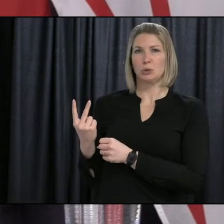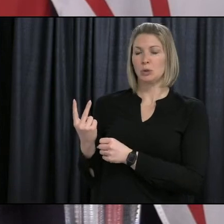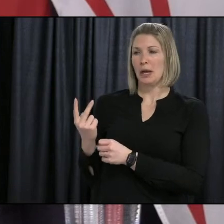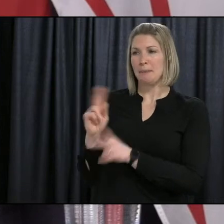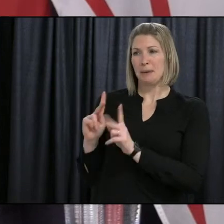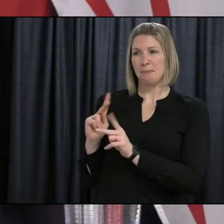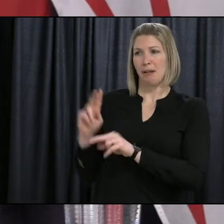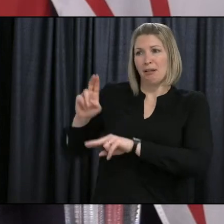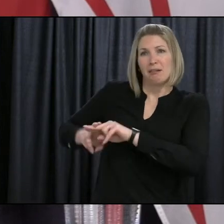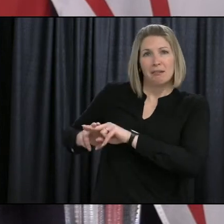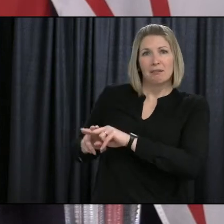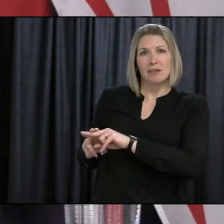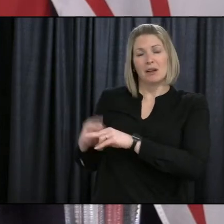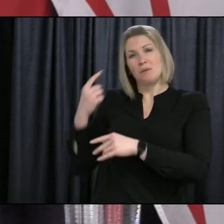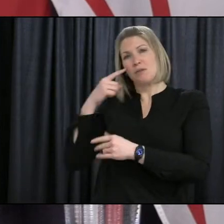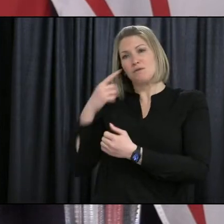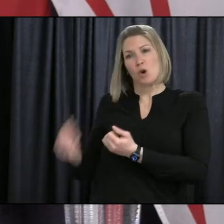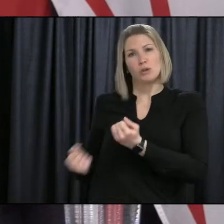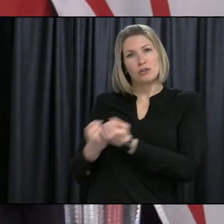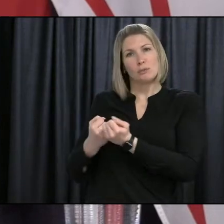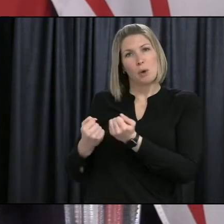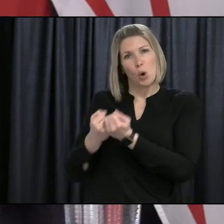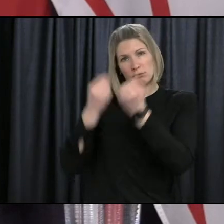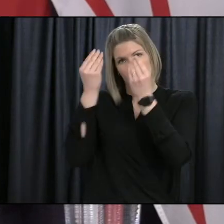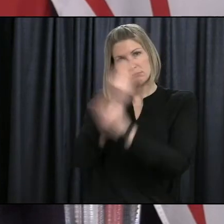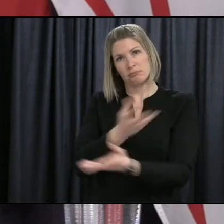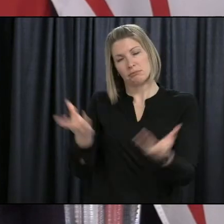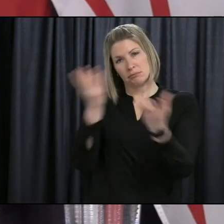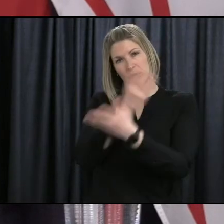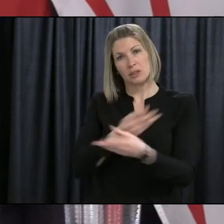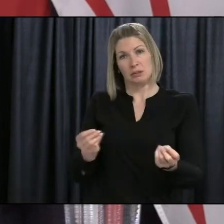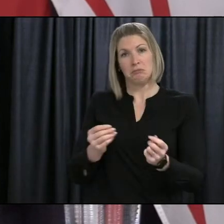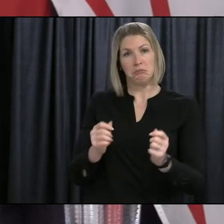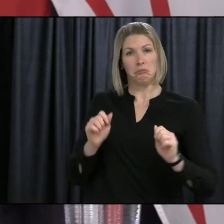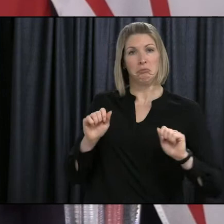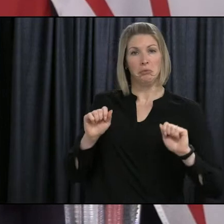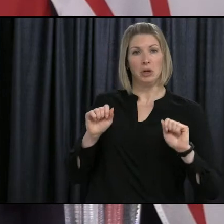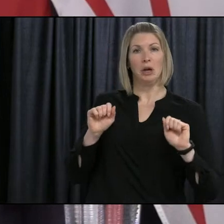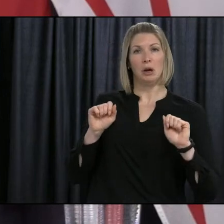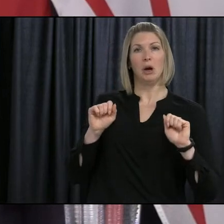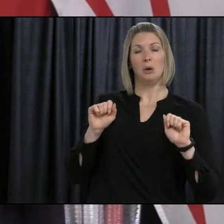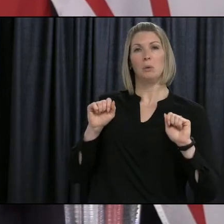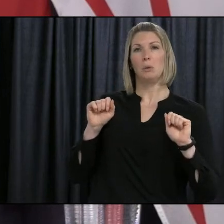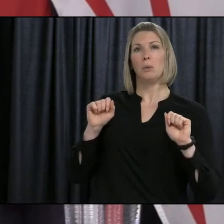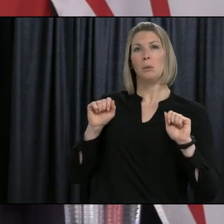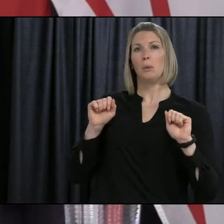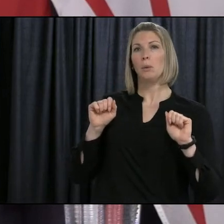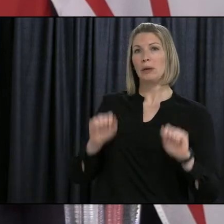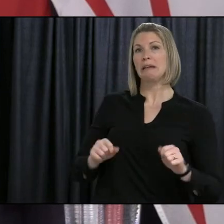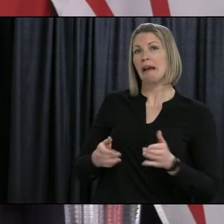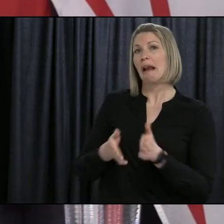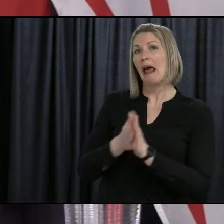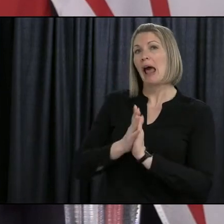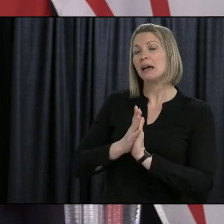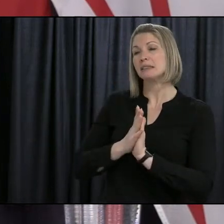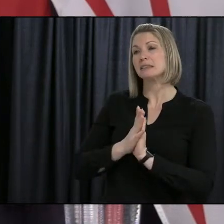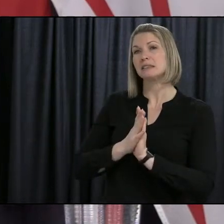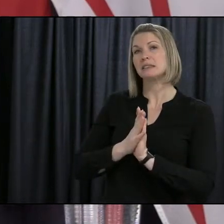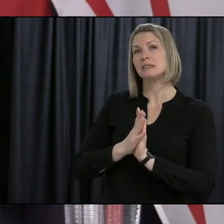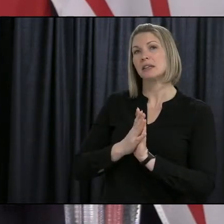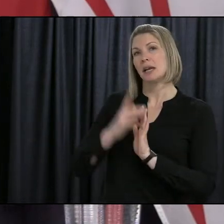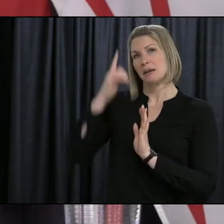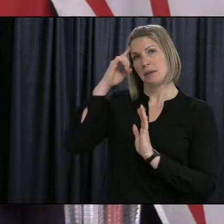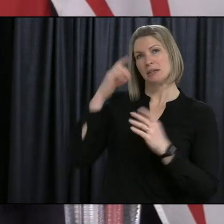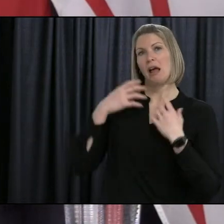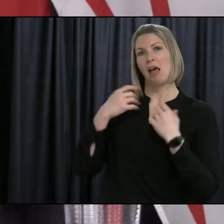switch them out, for various people's issues, We can certainly have a specific media veil around mental health and